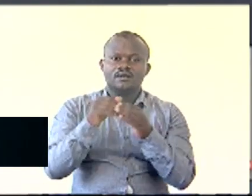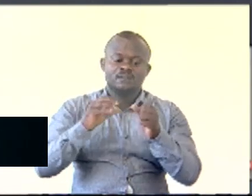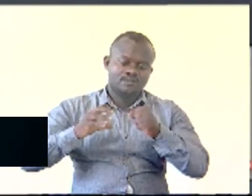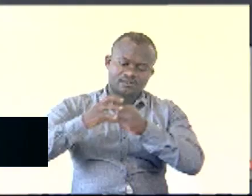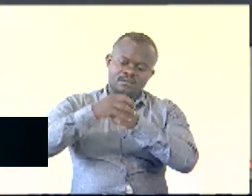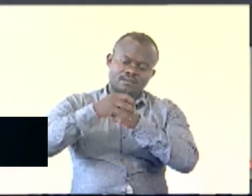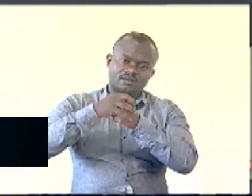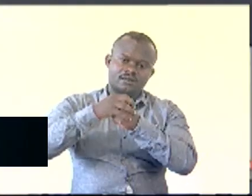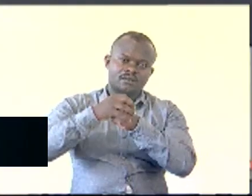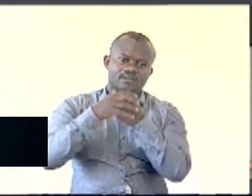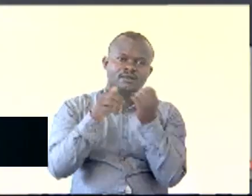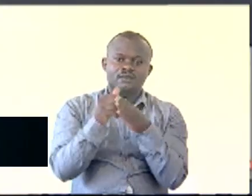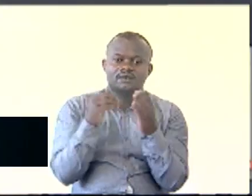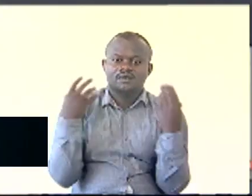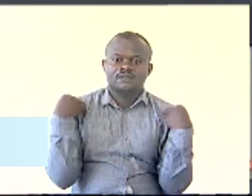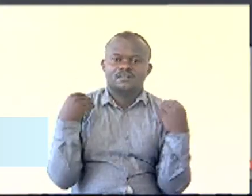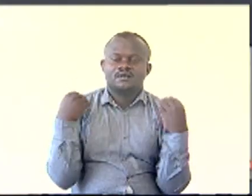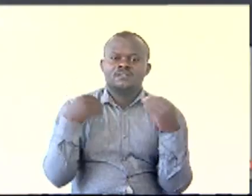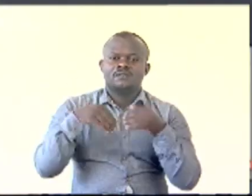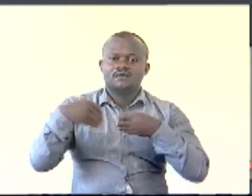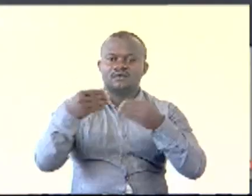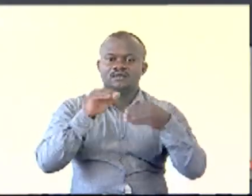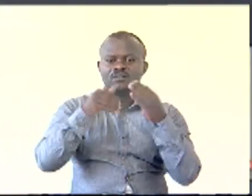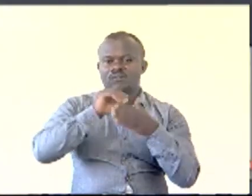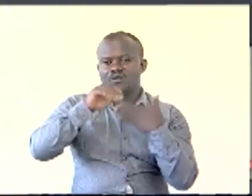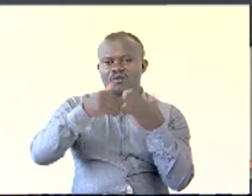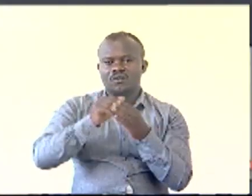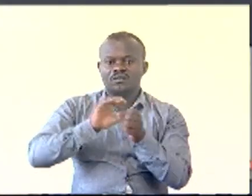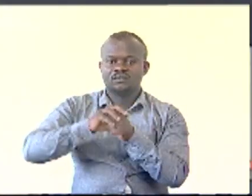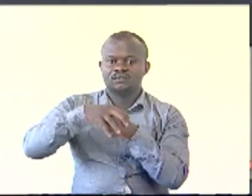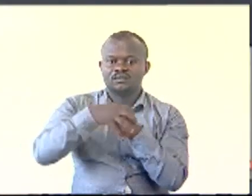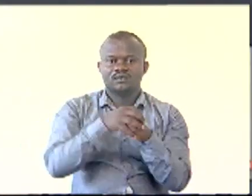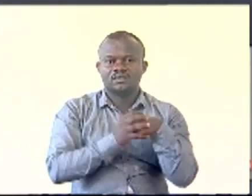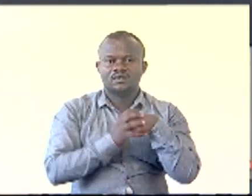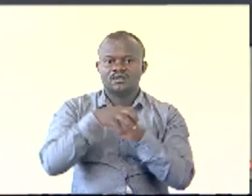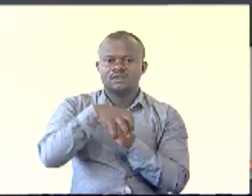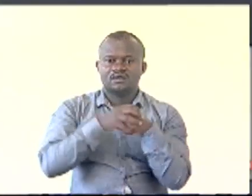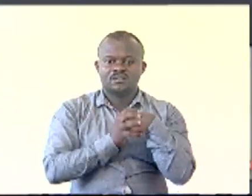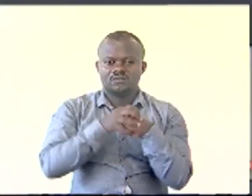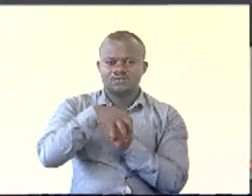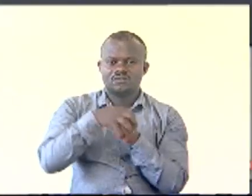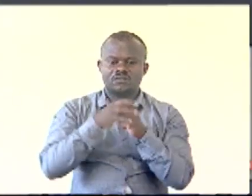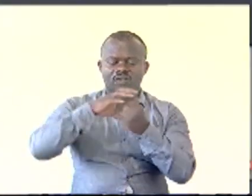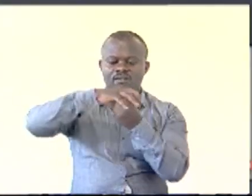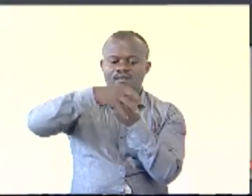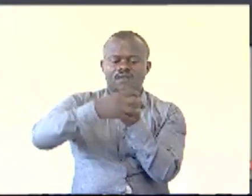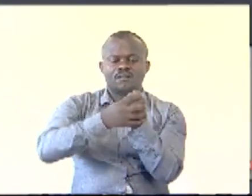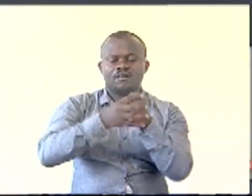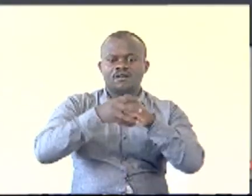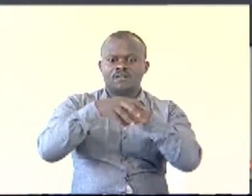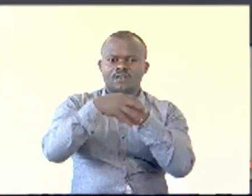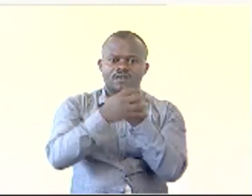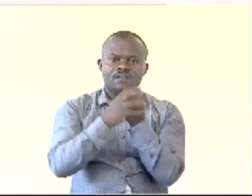greatest flexibility of movement of all joints. Ball and socket joint. It consists of the